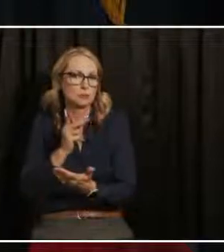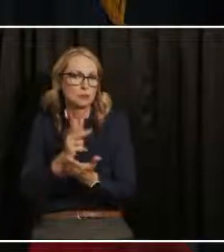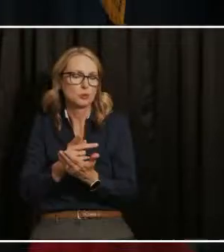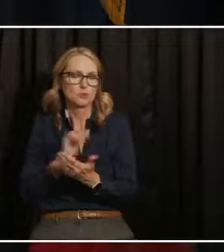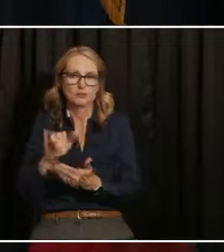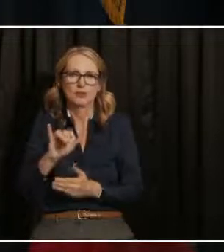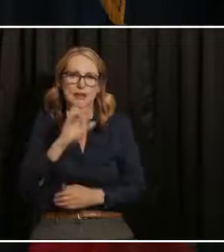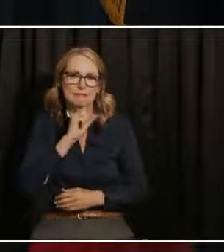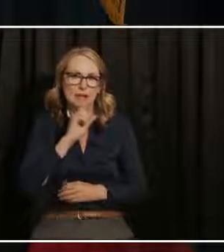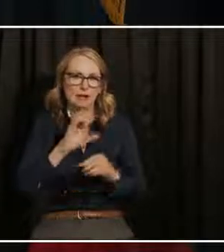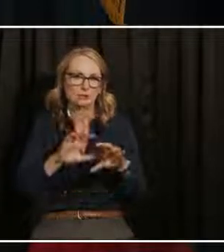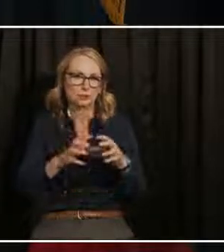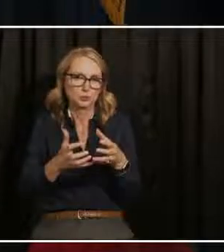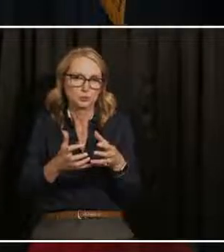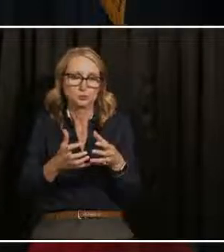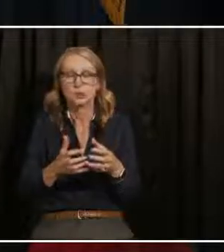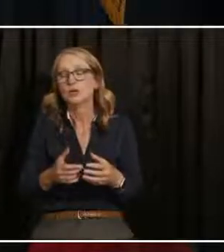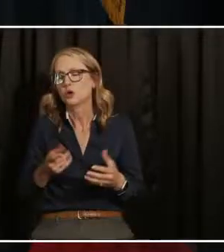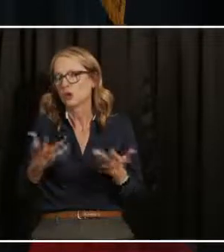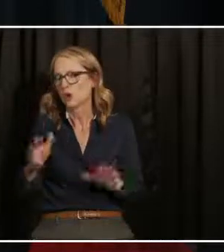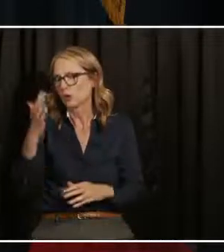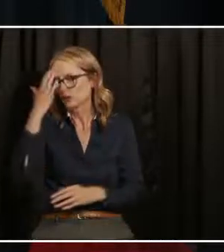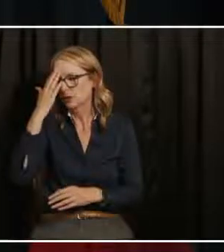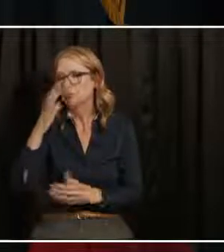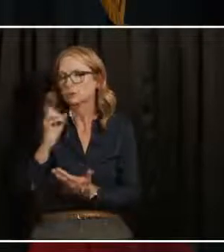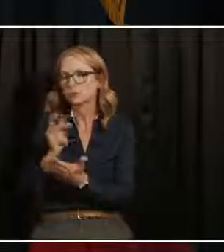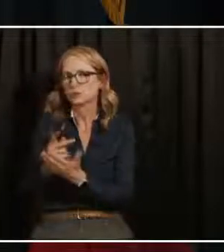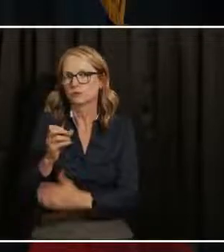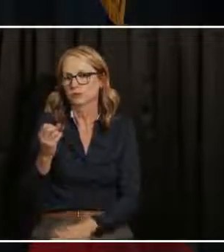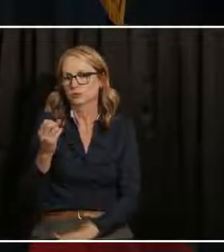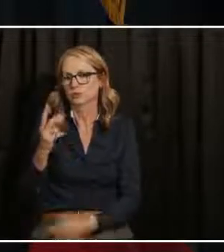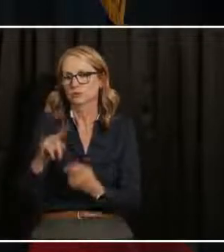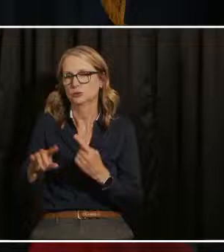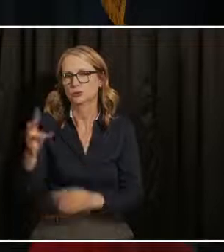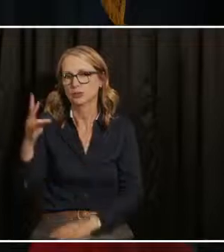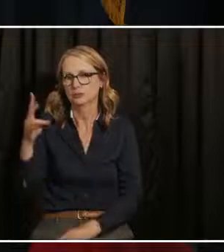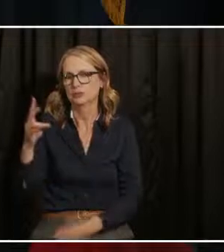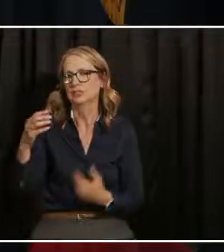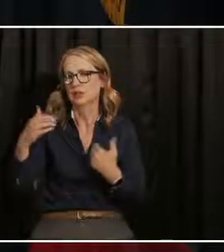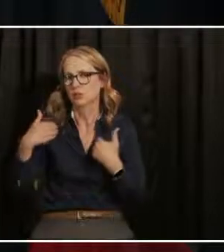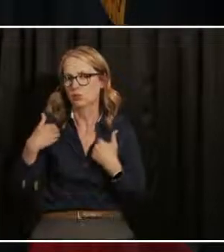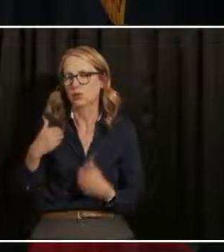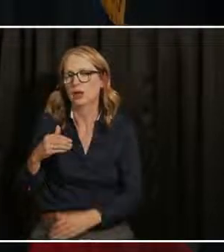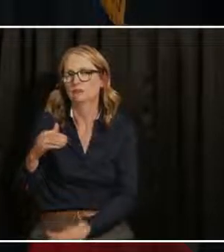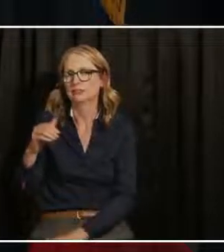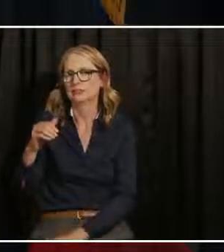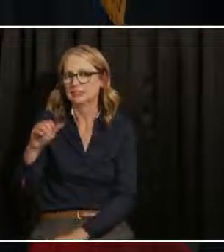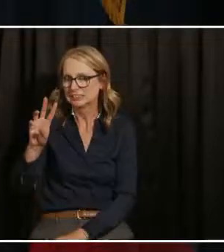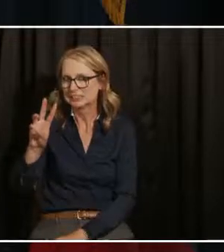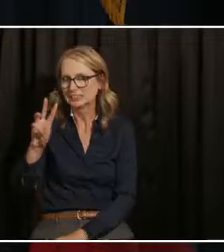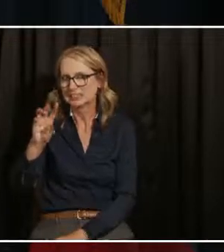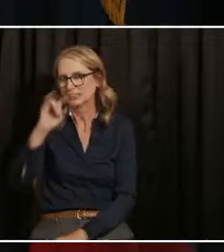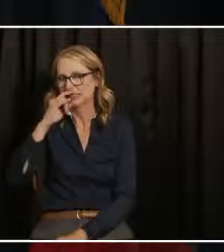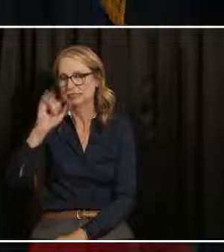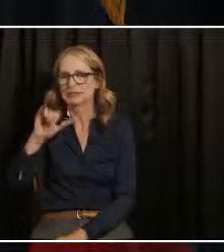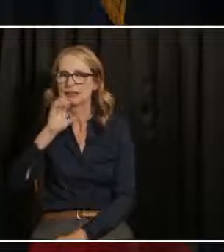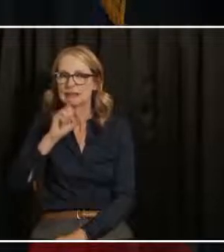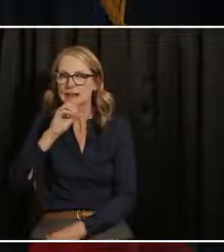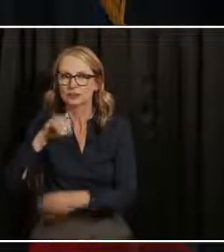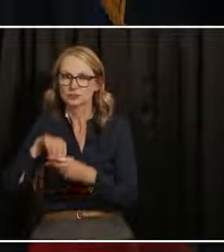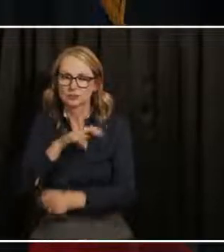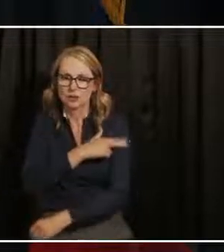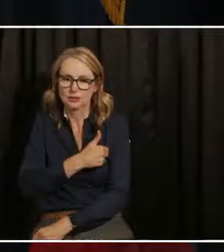up. And we only have 6 hospitalizations in that group. We have 1,779 new cases.